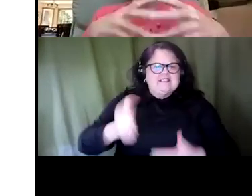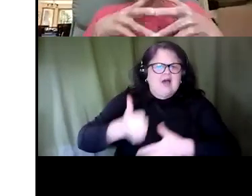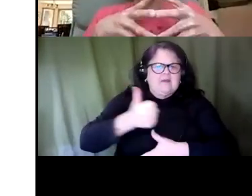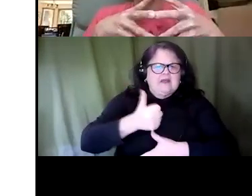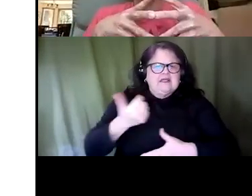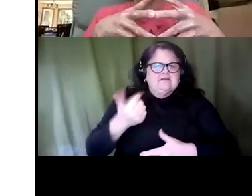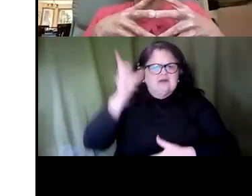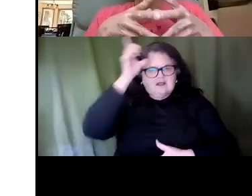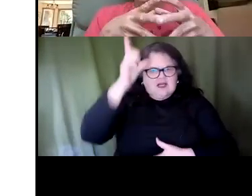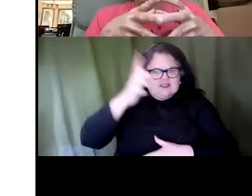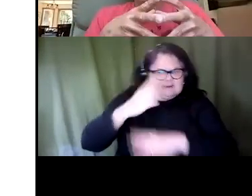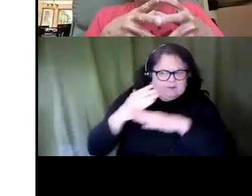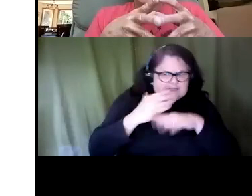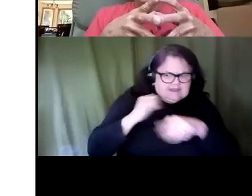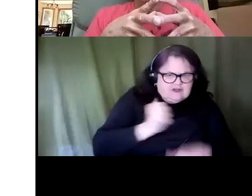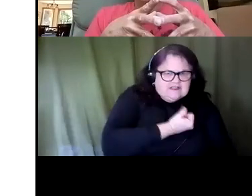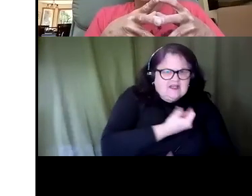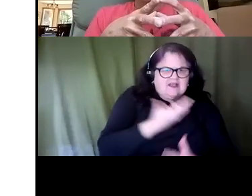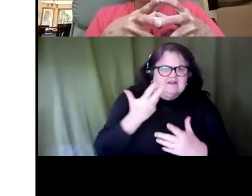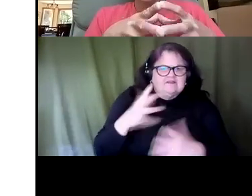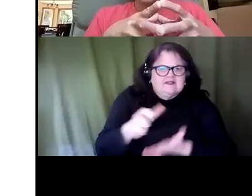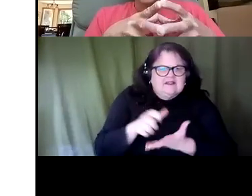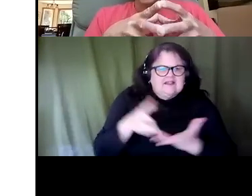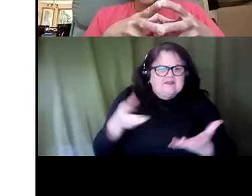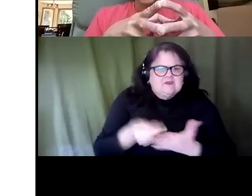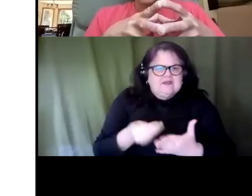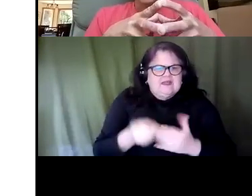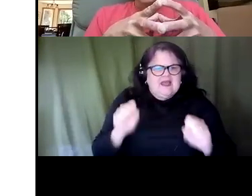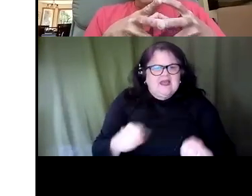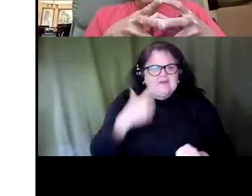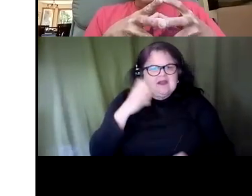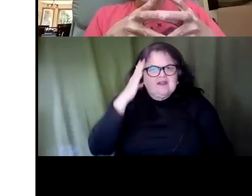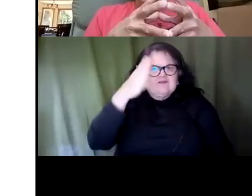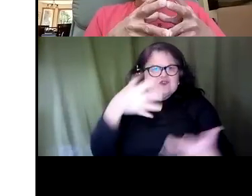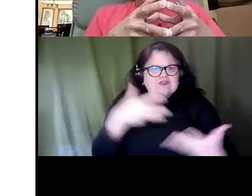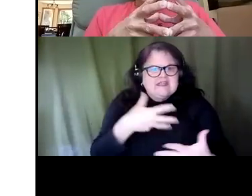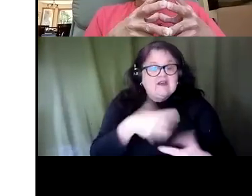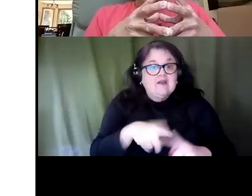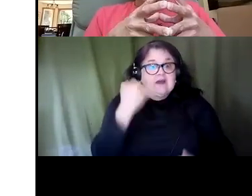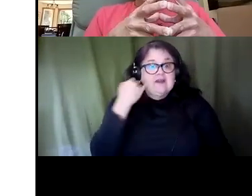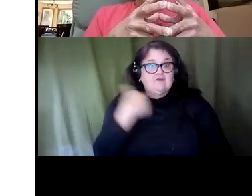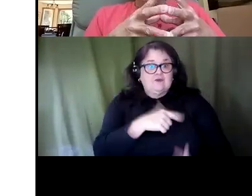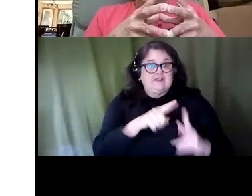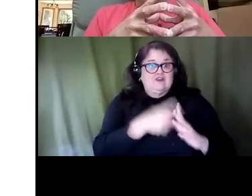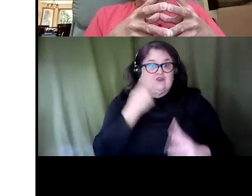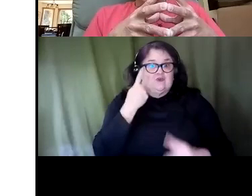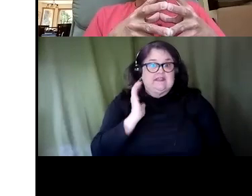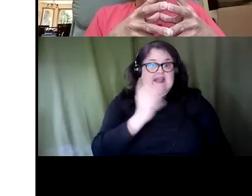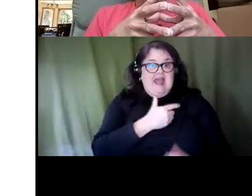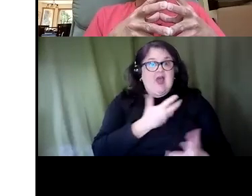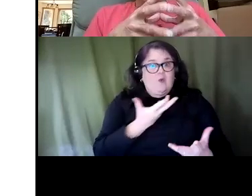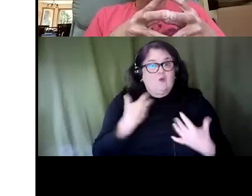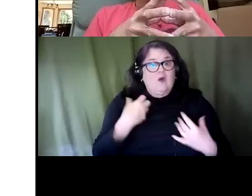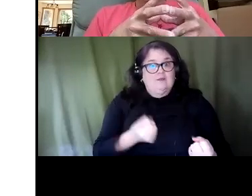ourselves, protect ourselves, and accumulate as much as we can because the future's scary. But if we begin to see that our well-being is